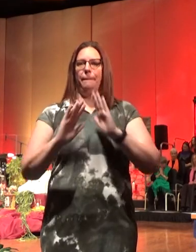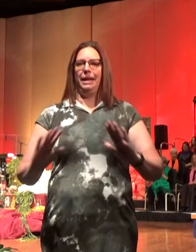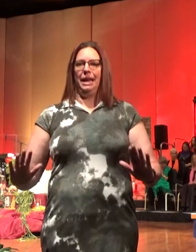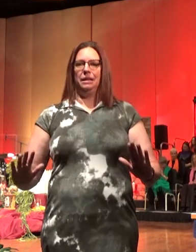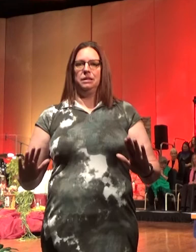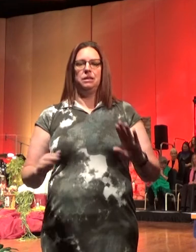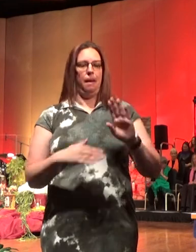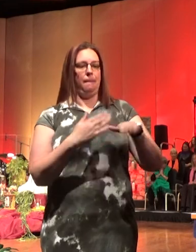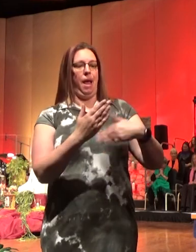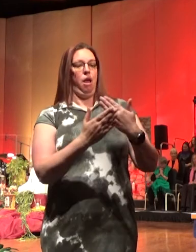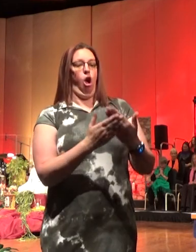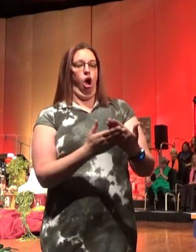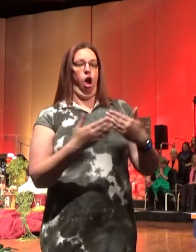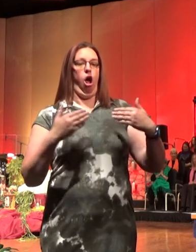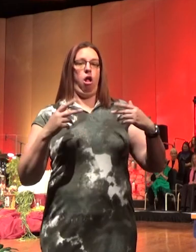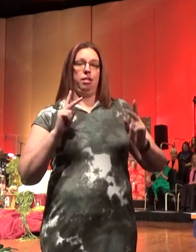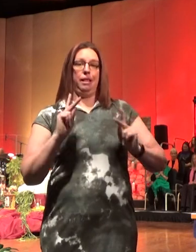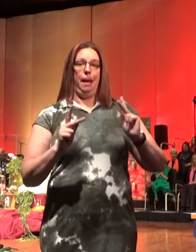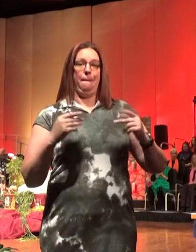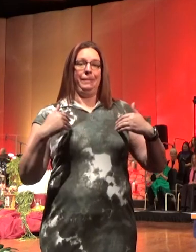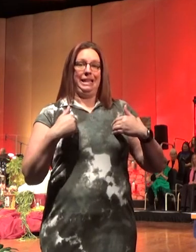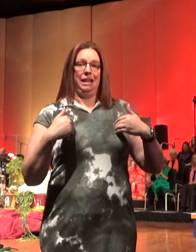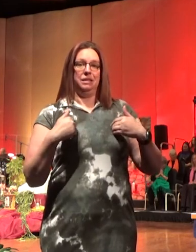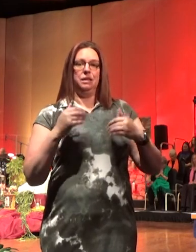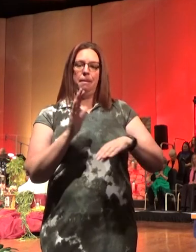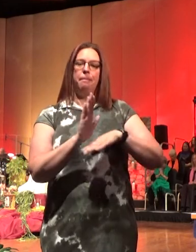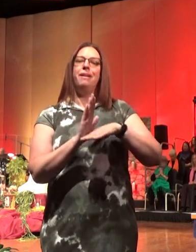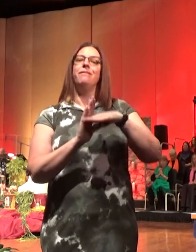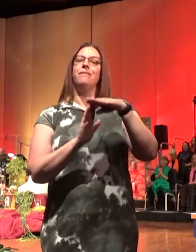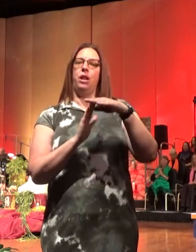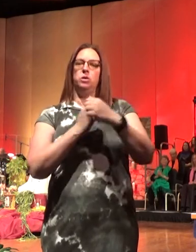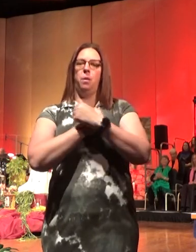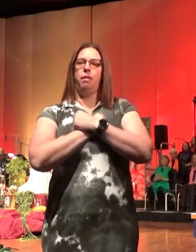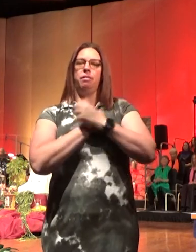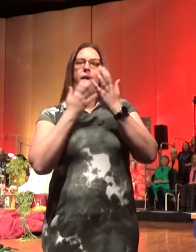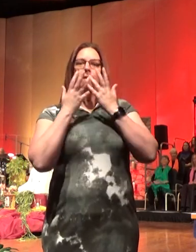loving kindness. Amen.